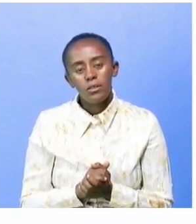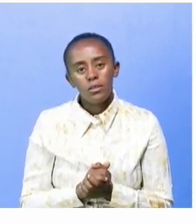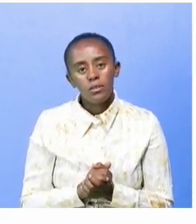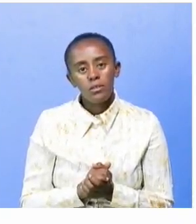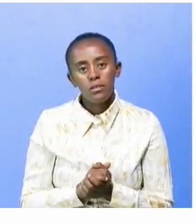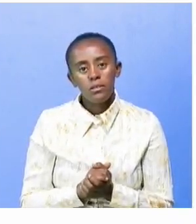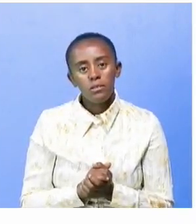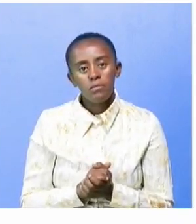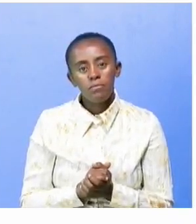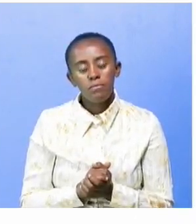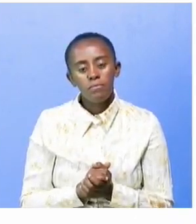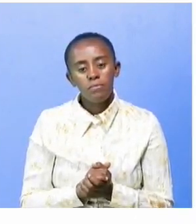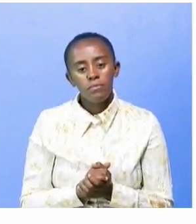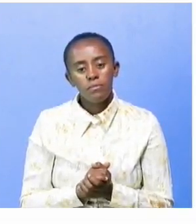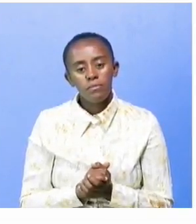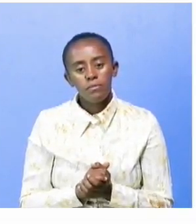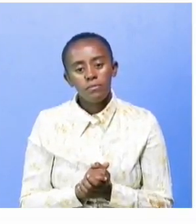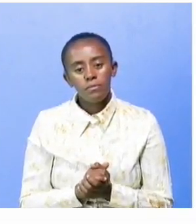Volunteer.